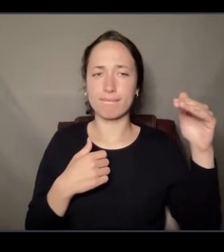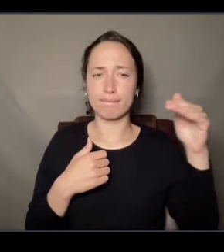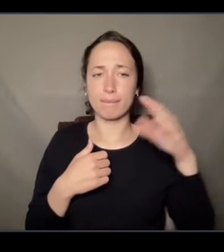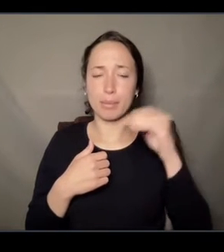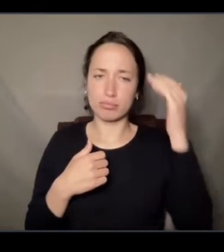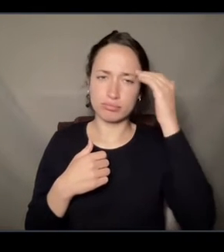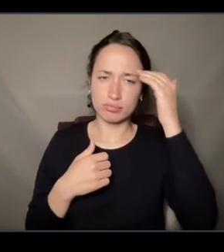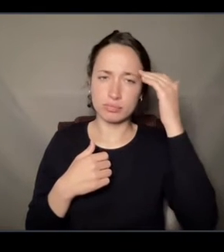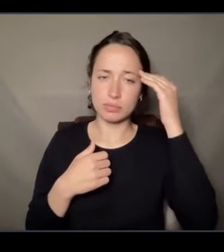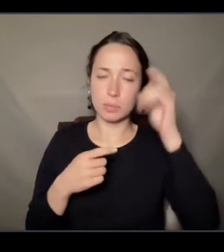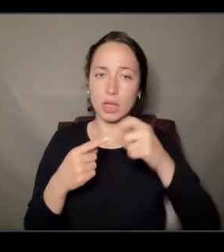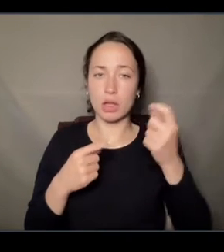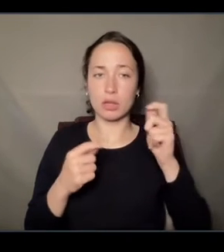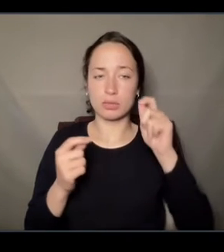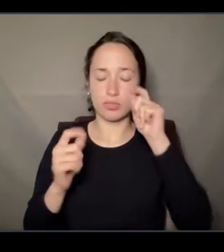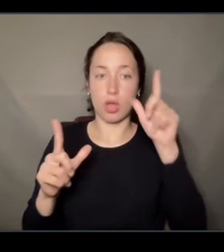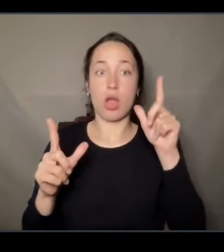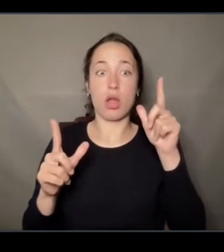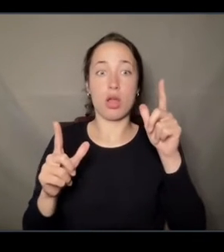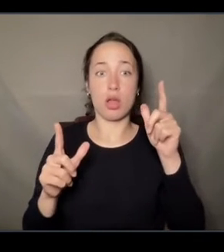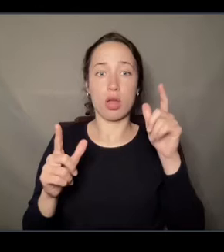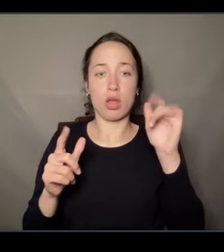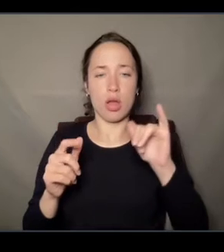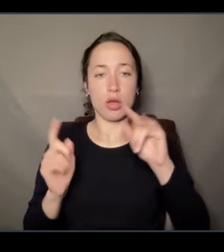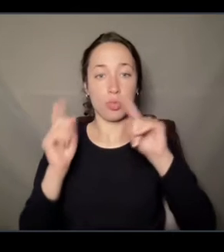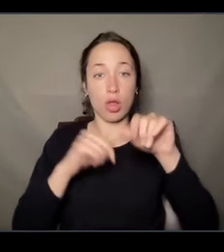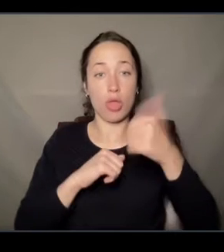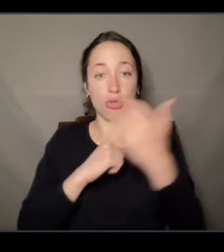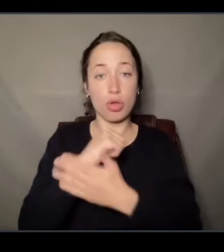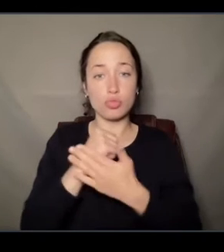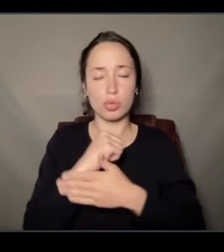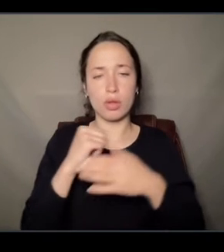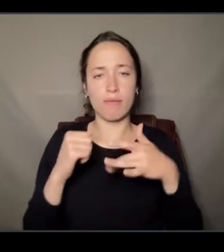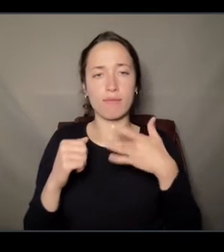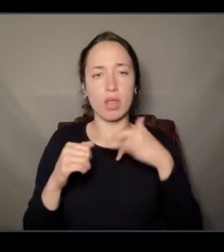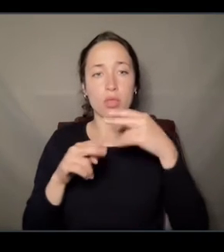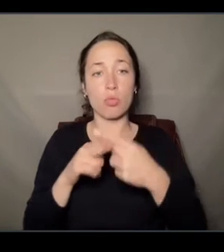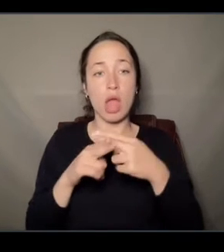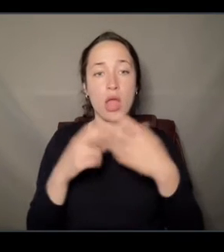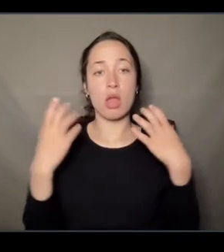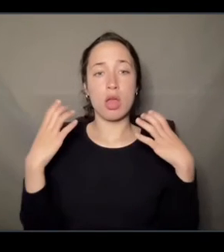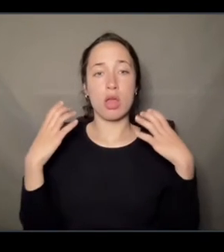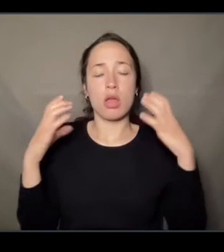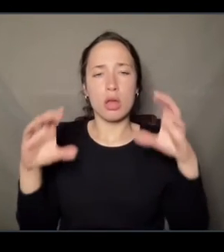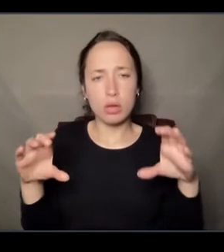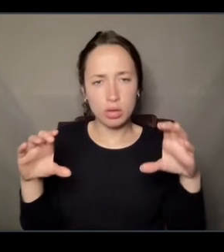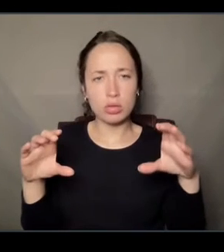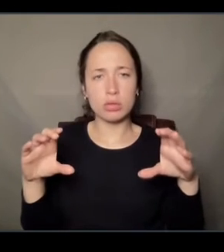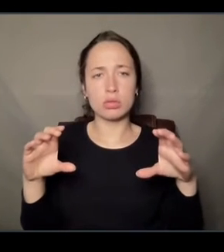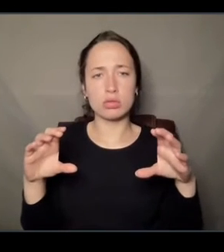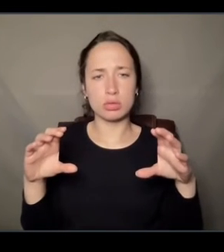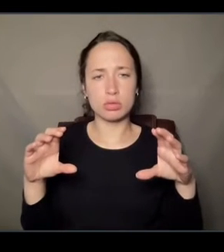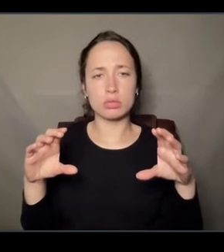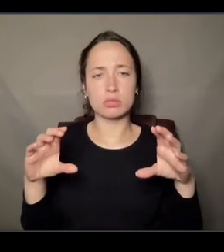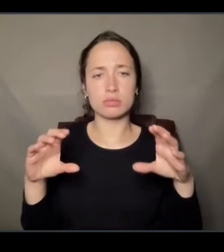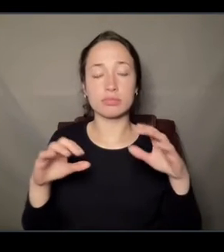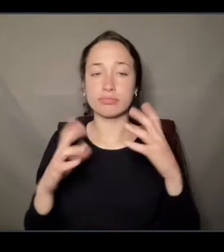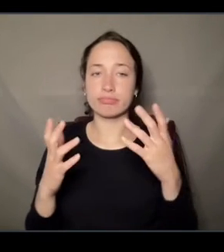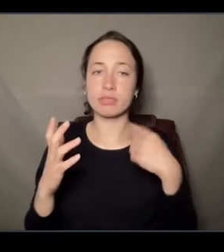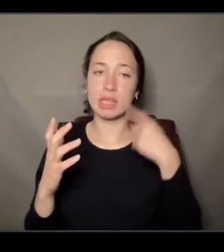and yet even he was surprised when he went to another country and felt that weight